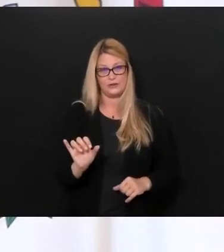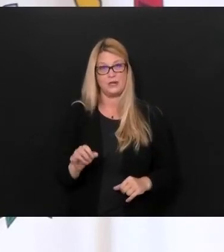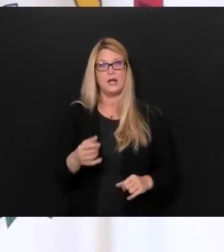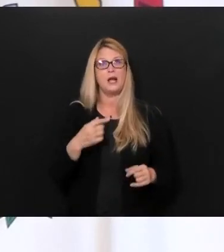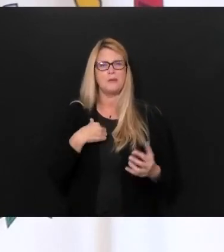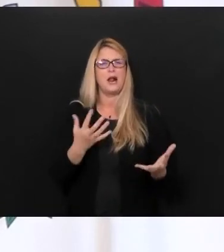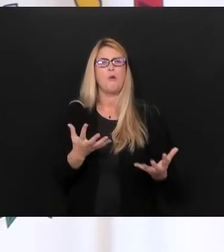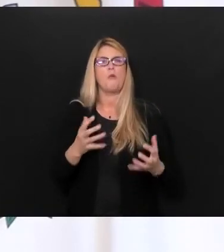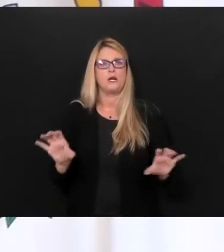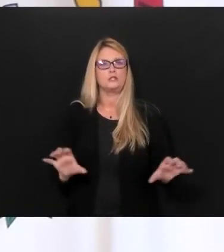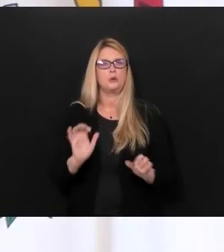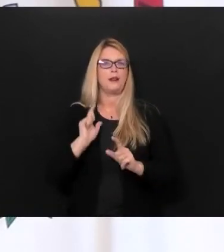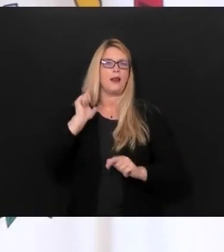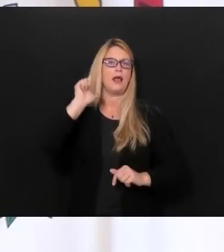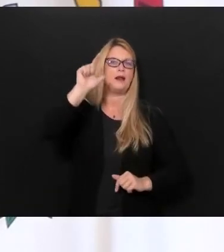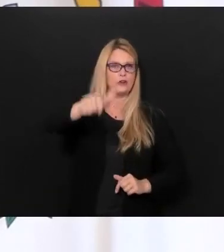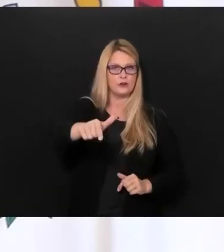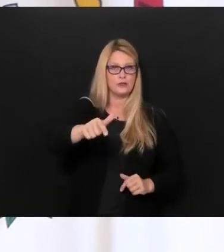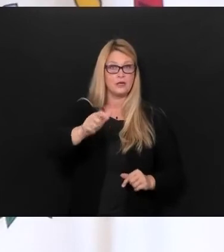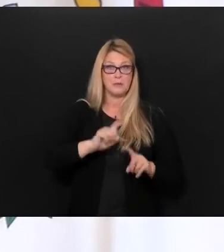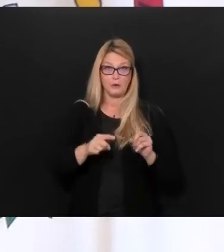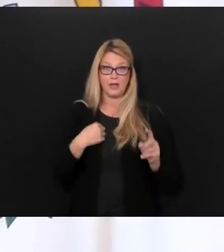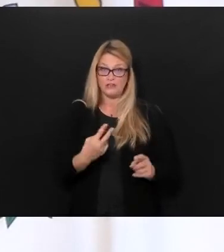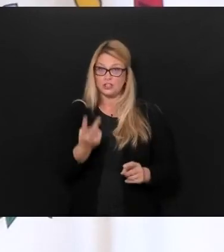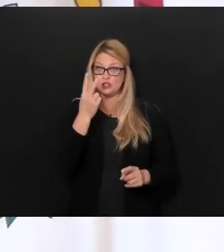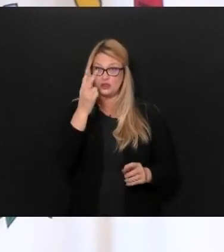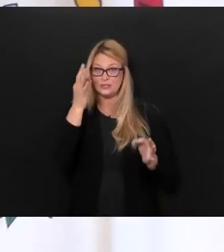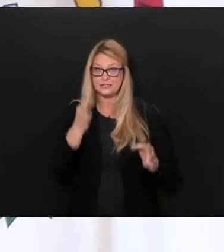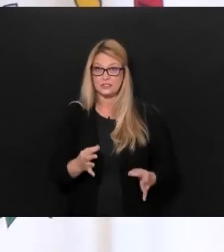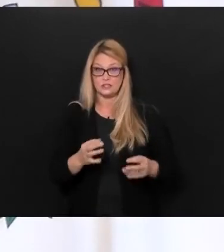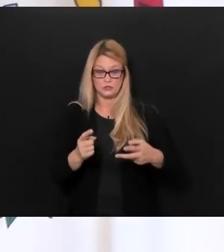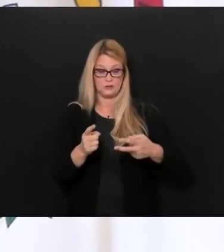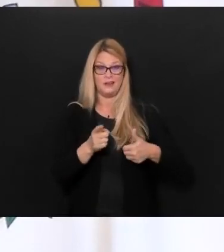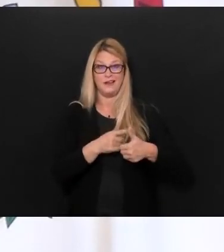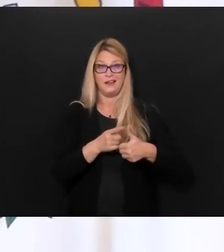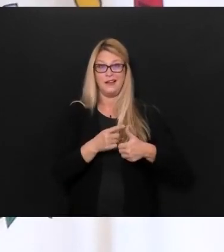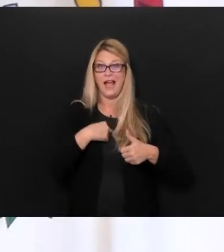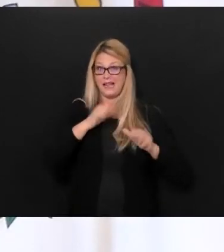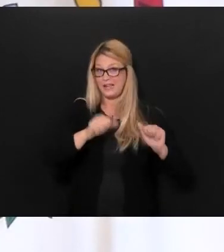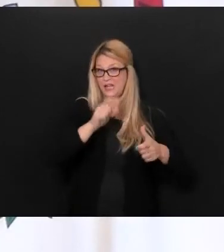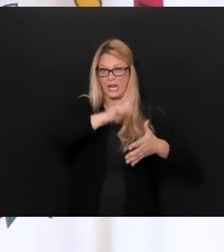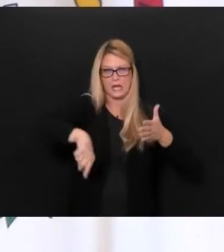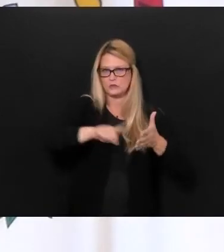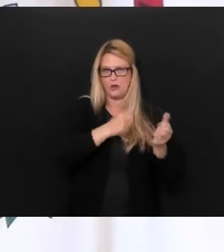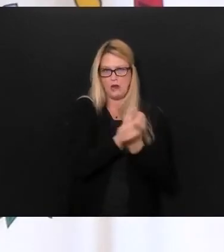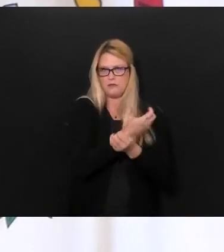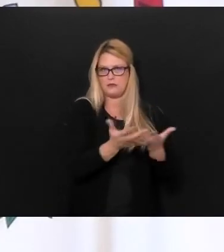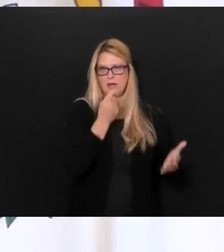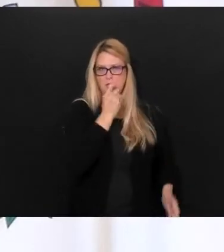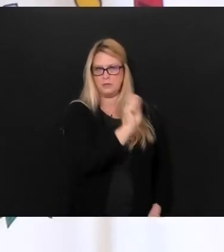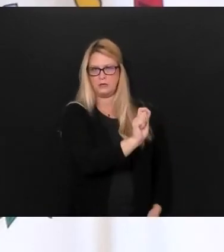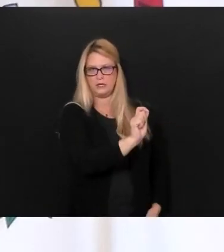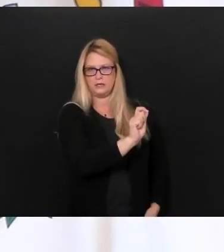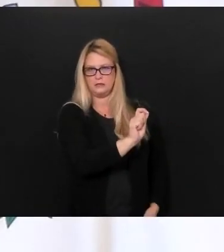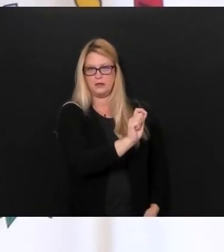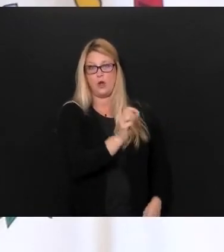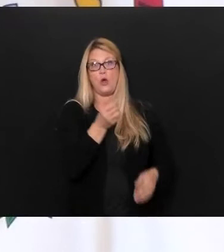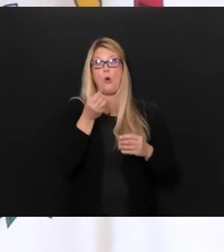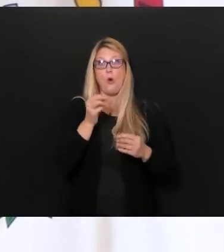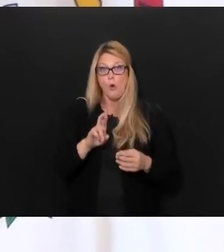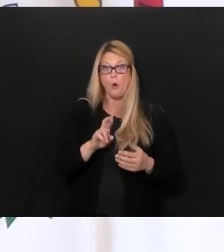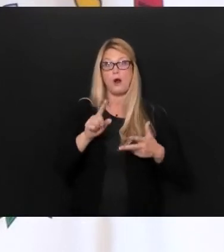it later. But we have two decisions. One is just cancel, period. Or two is extend. And in